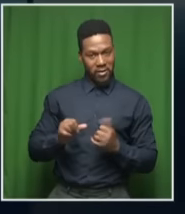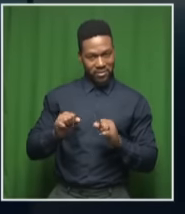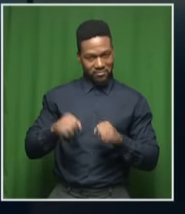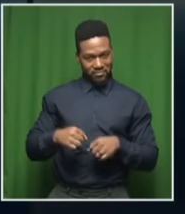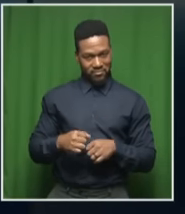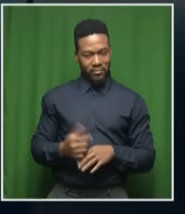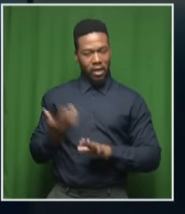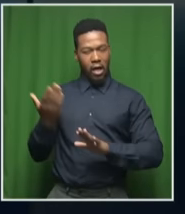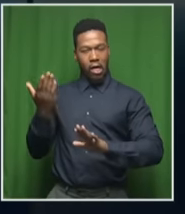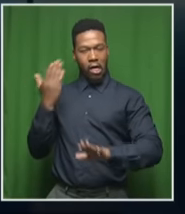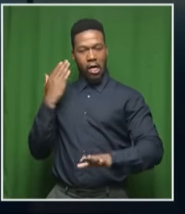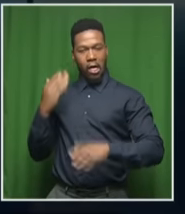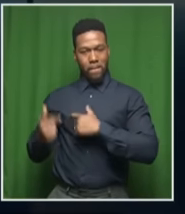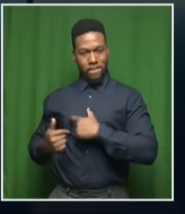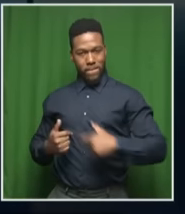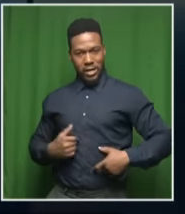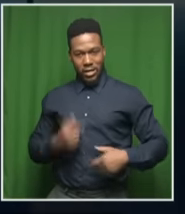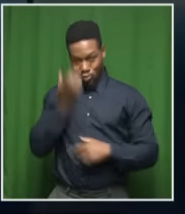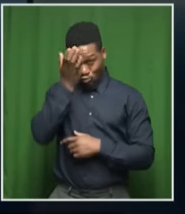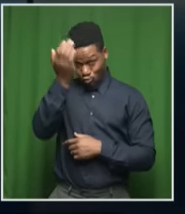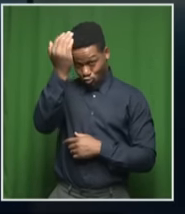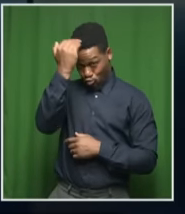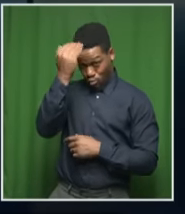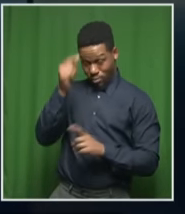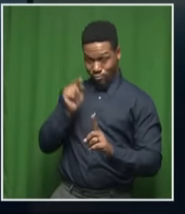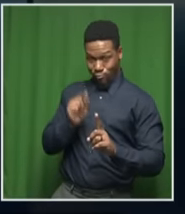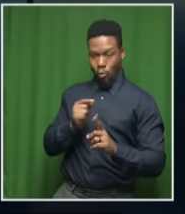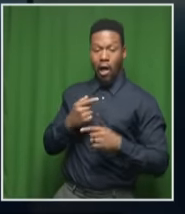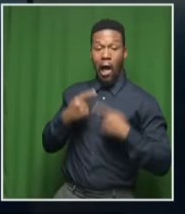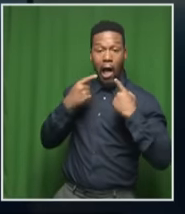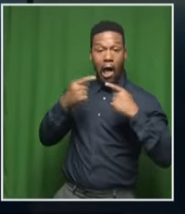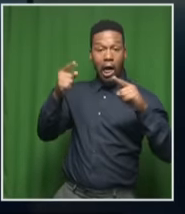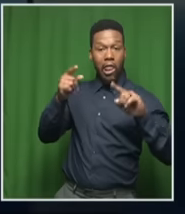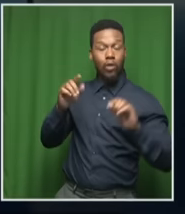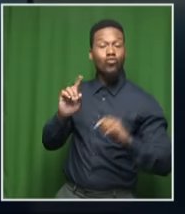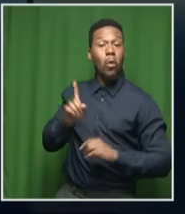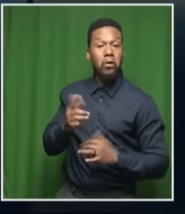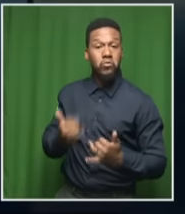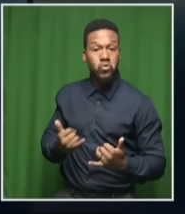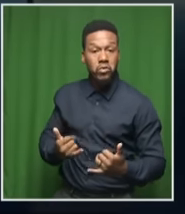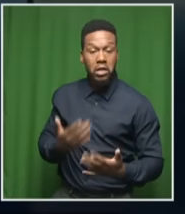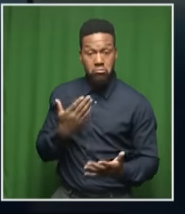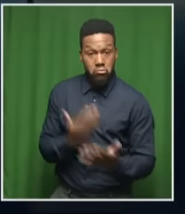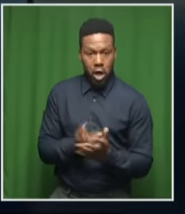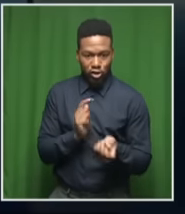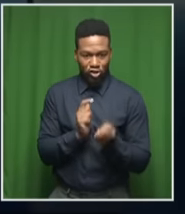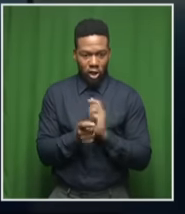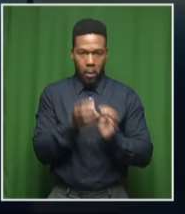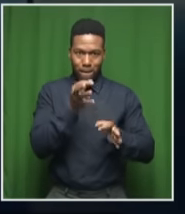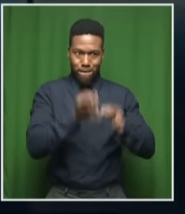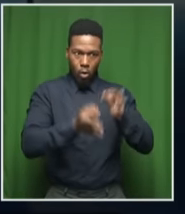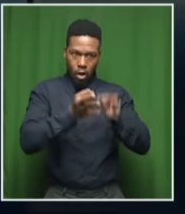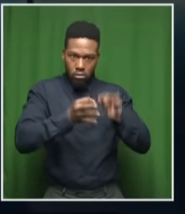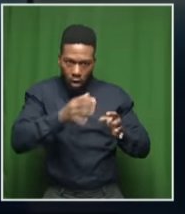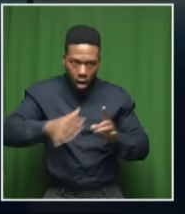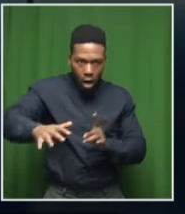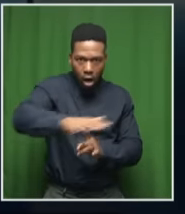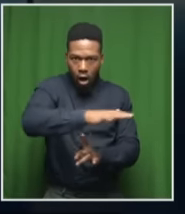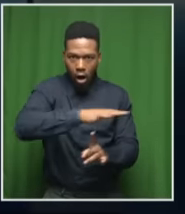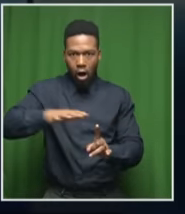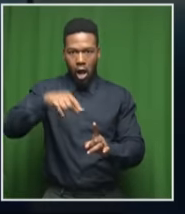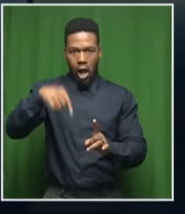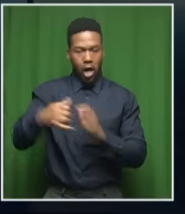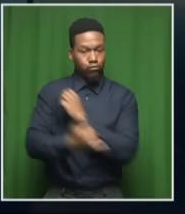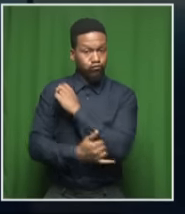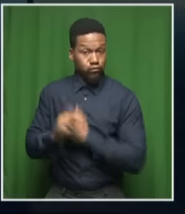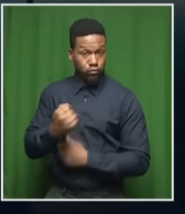Former President Jacob Zuma is expected to make a big announcement today that could change the political landscape in the country. Zuma will